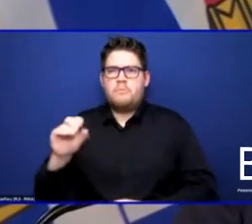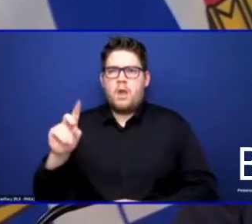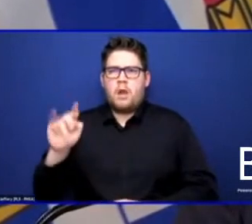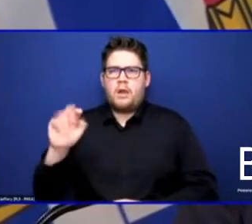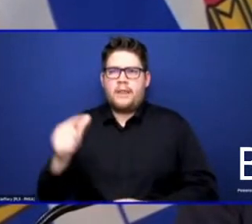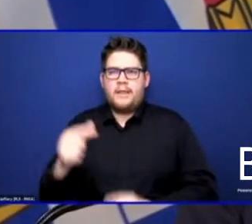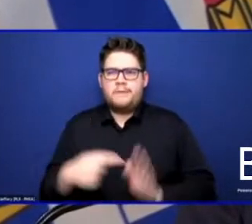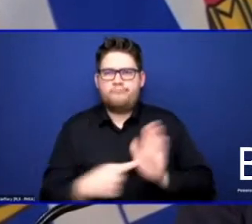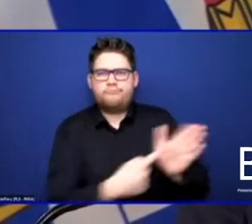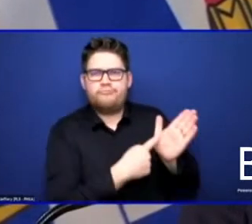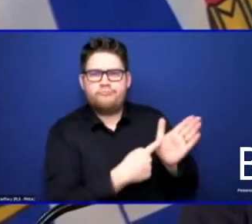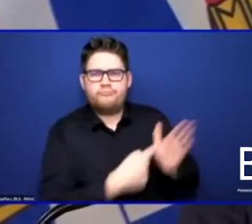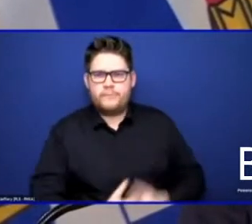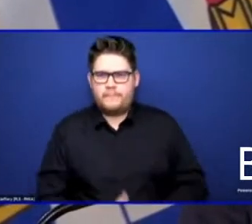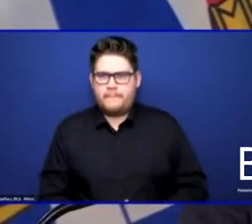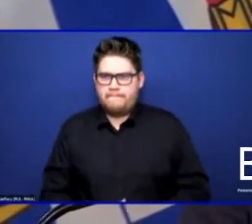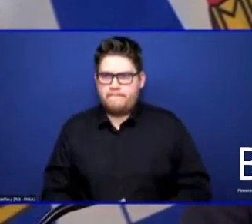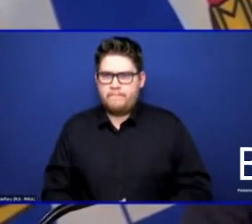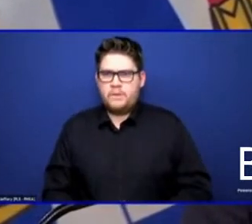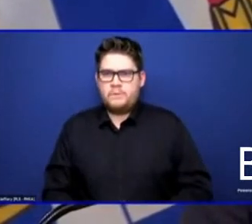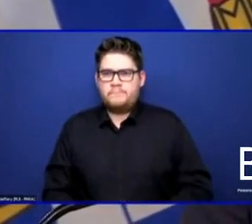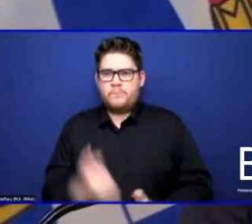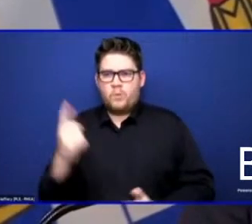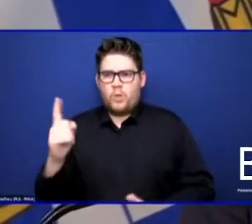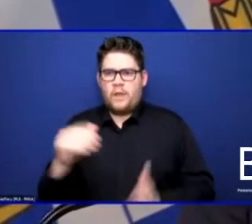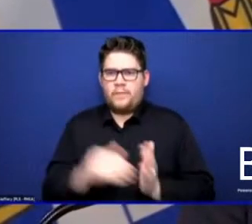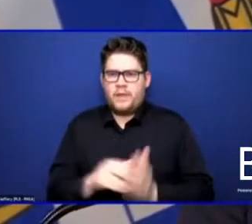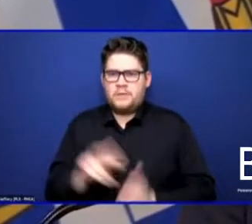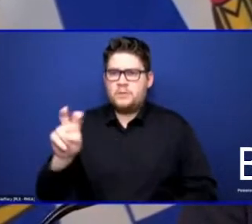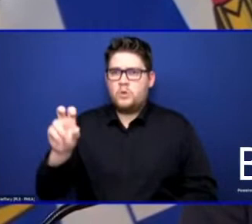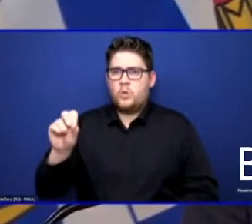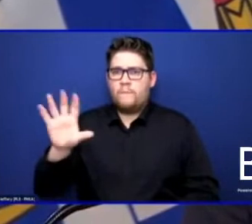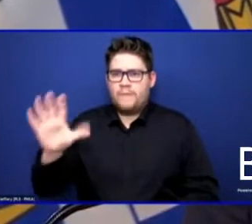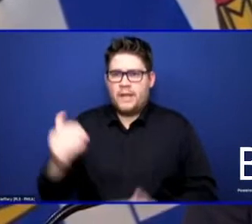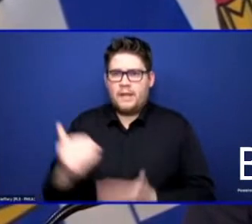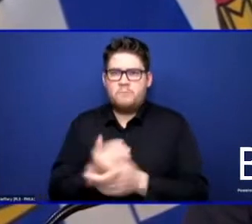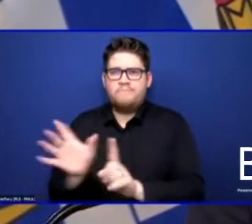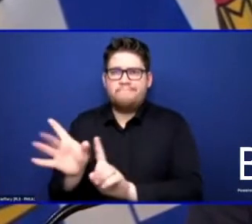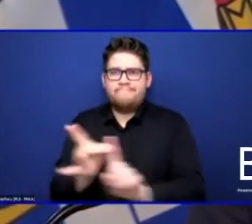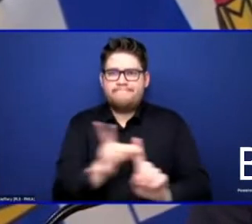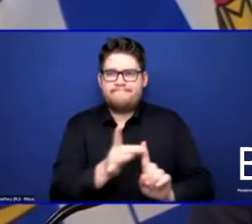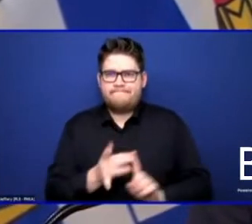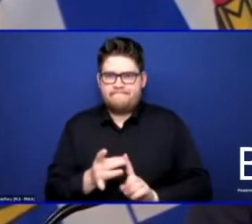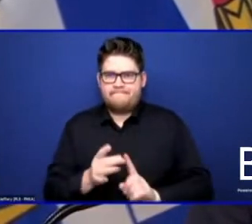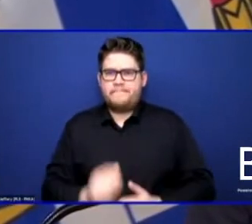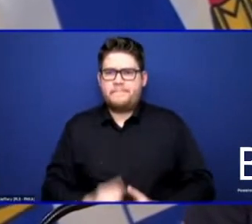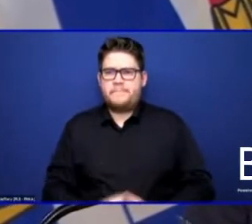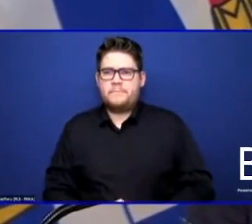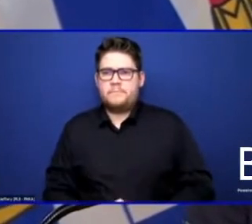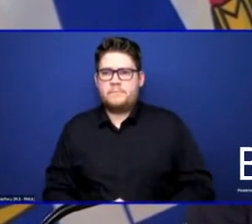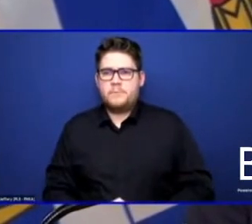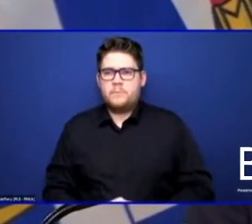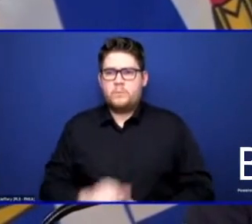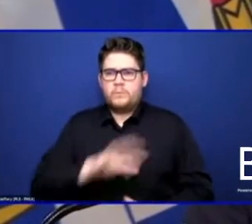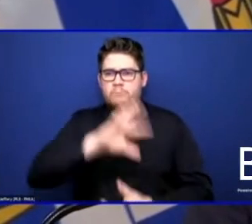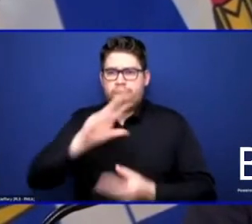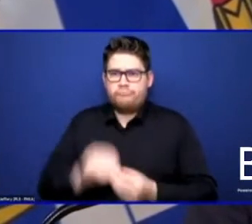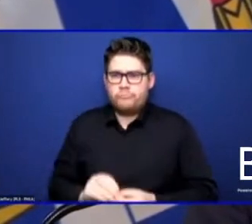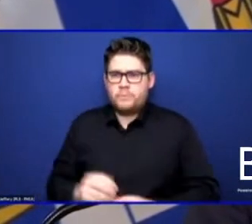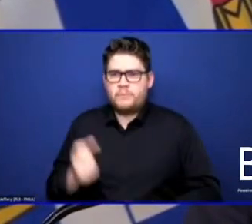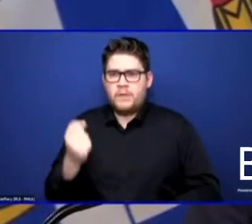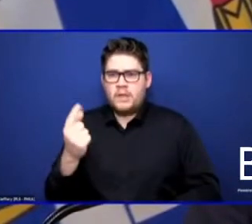1,205 new cases diagnosed in British Columbia, bringing the total number of people diagnosed with COVID-19 to